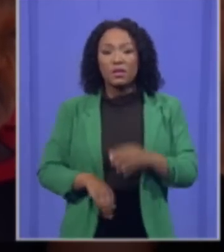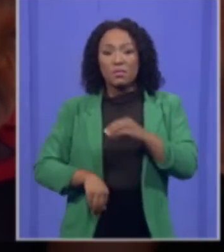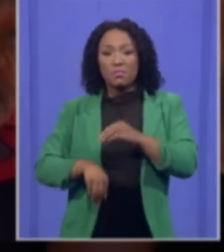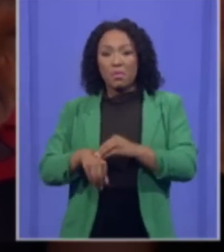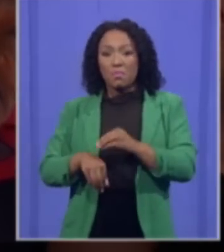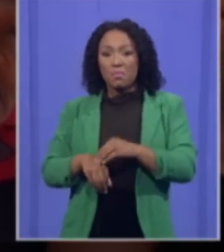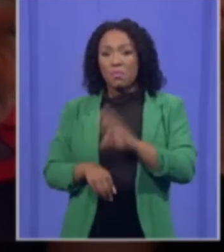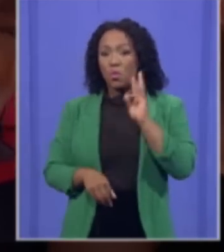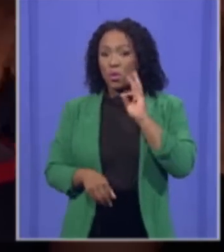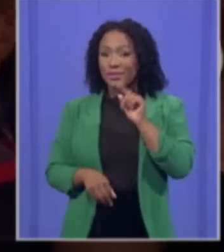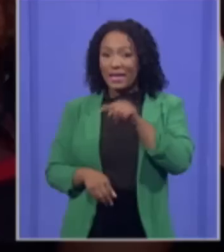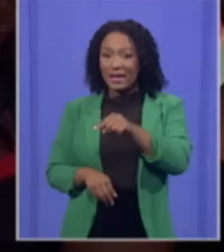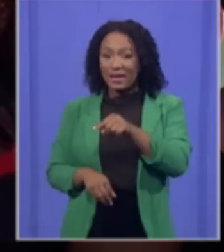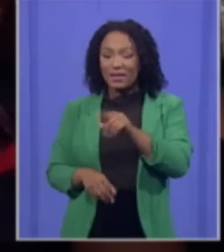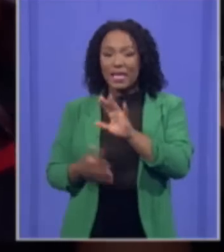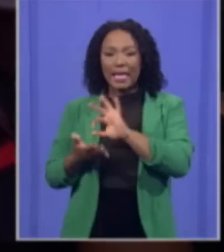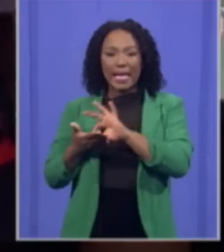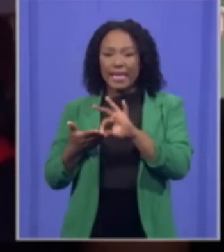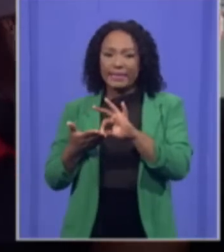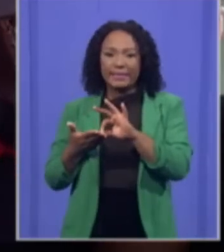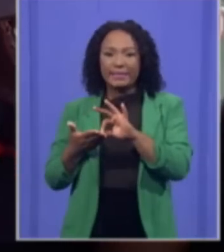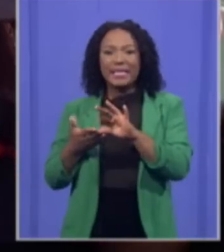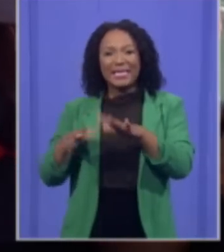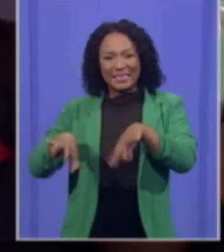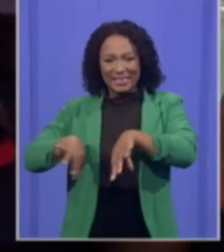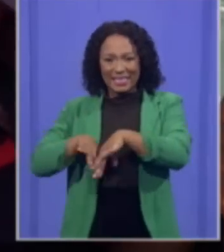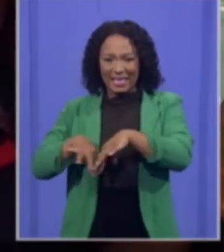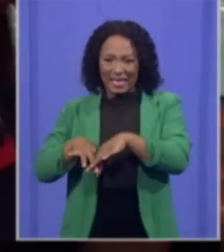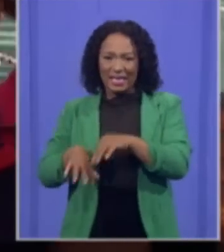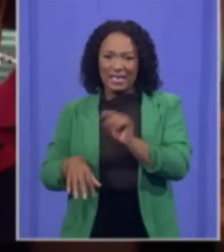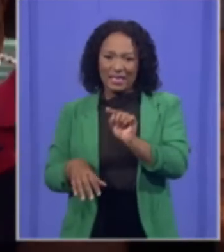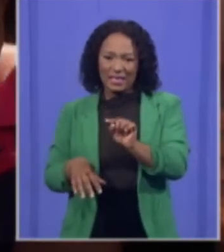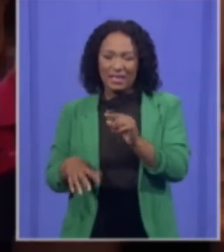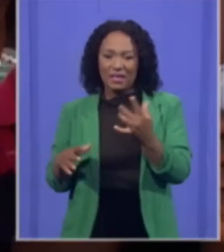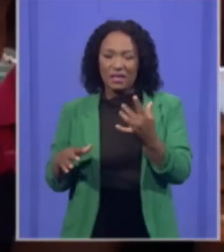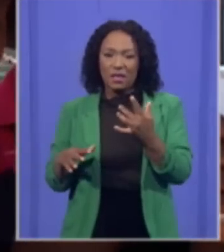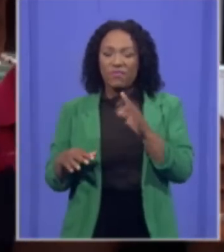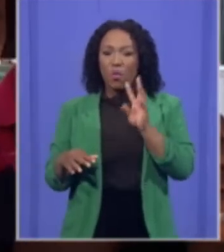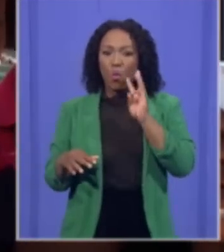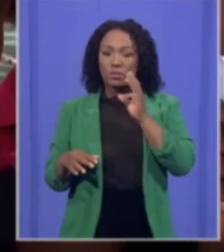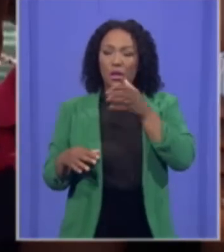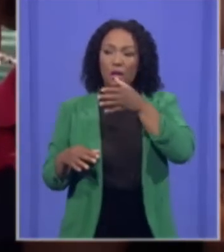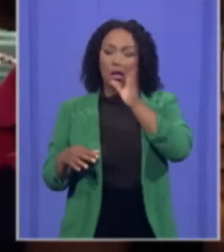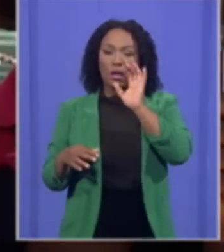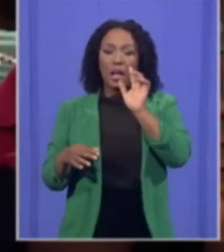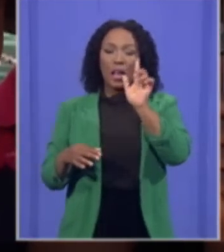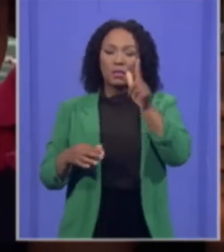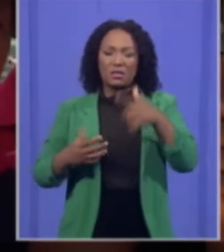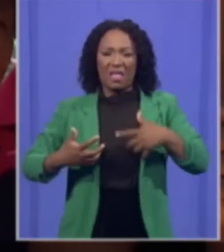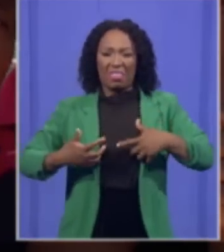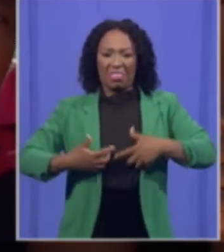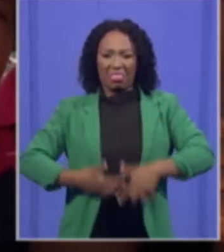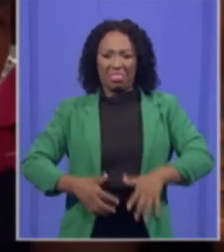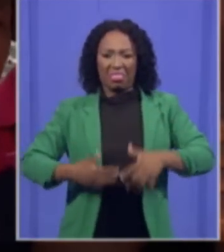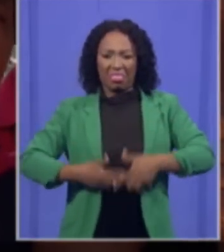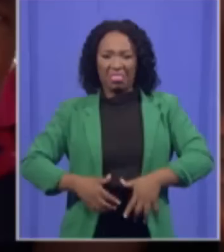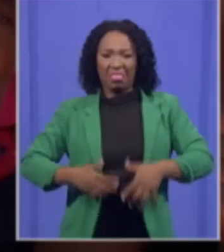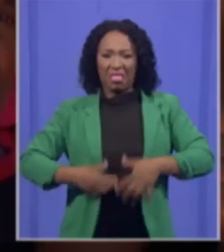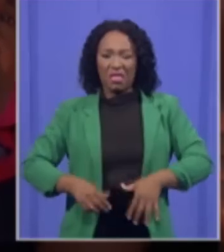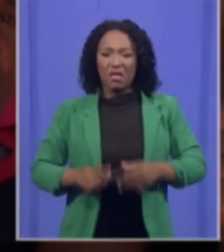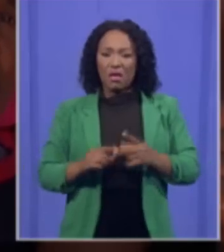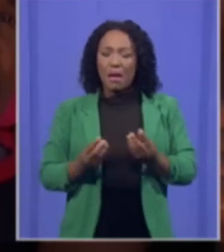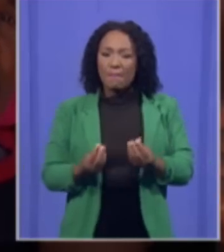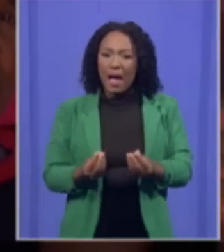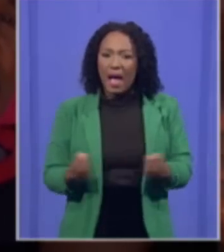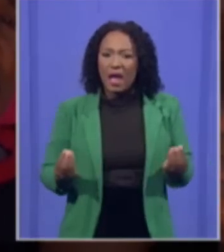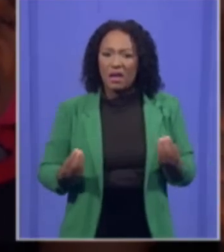hlweka ha go kgone go hlatswa diaparo tse tshweu ha ra nwele re a tsholla bana mala a bona a sebetsa ba kula